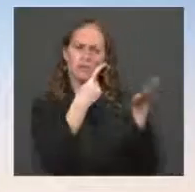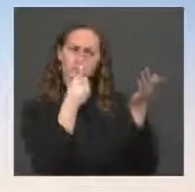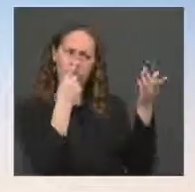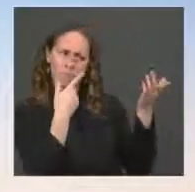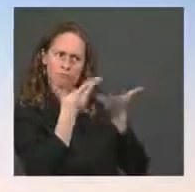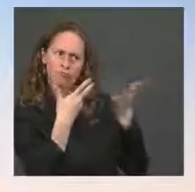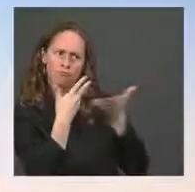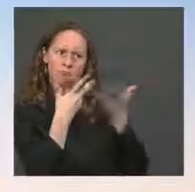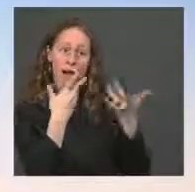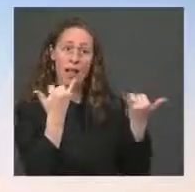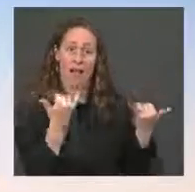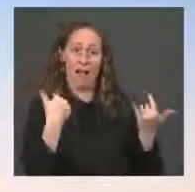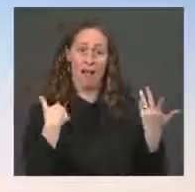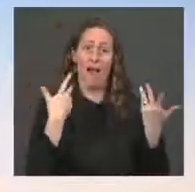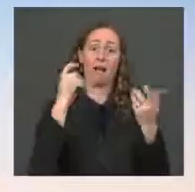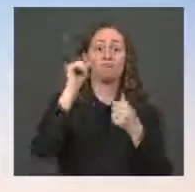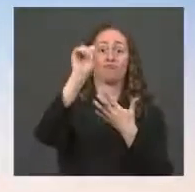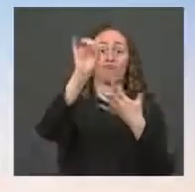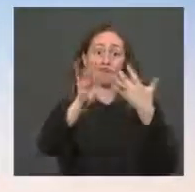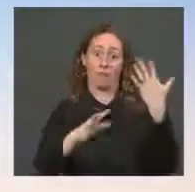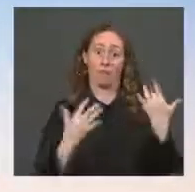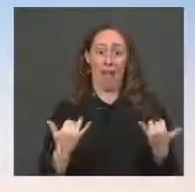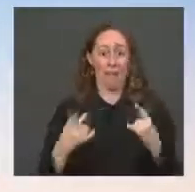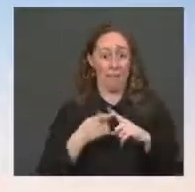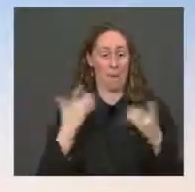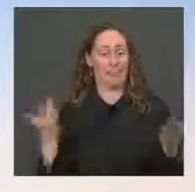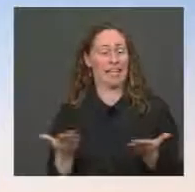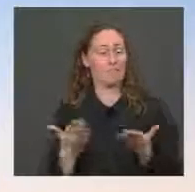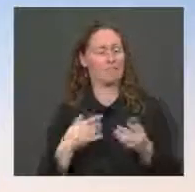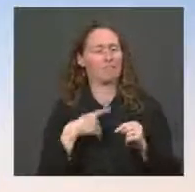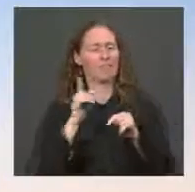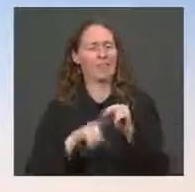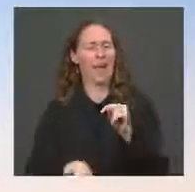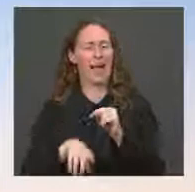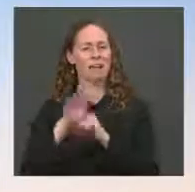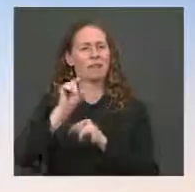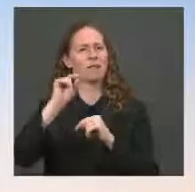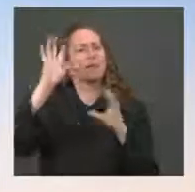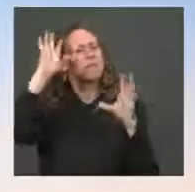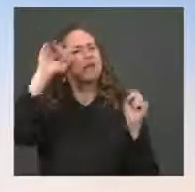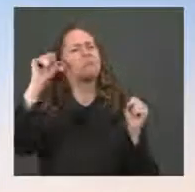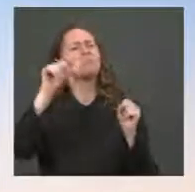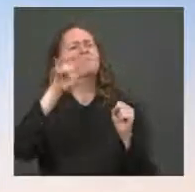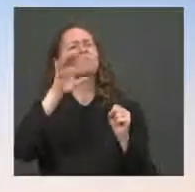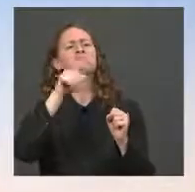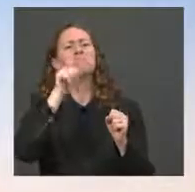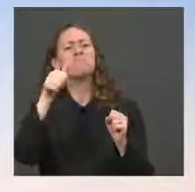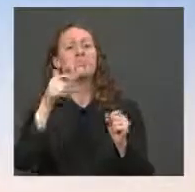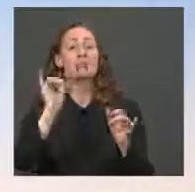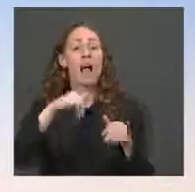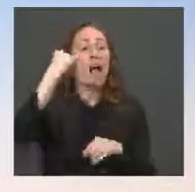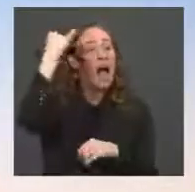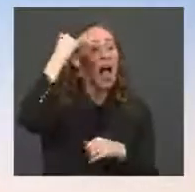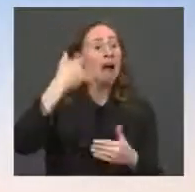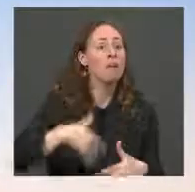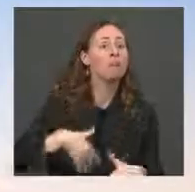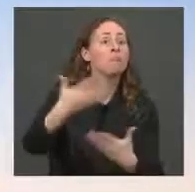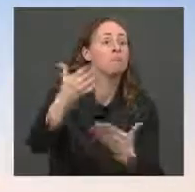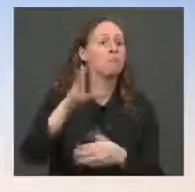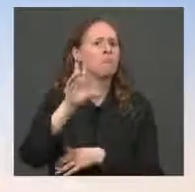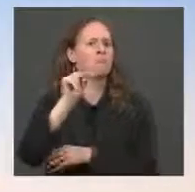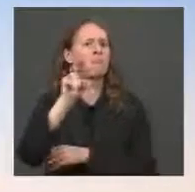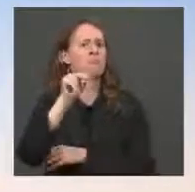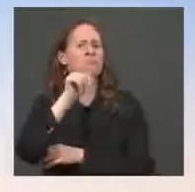to negotiate all of the components from here. But it wasn't one that the president proposed in his initial speech or